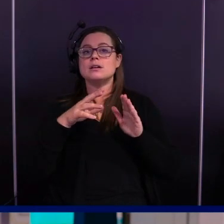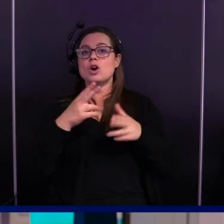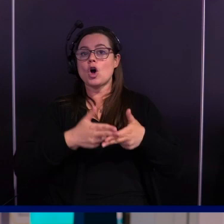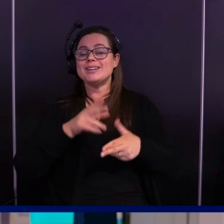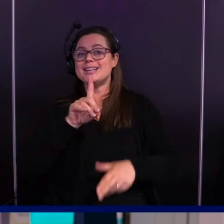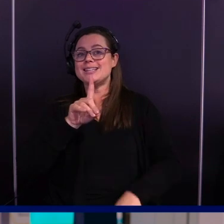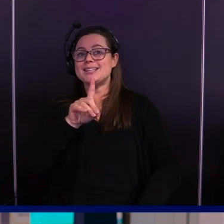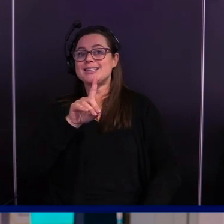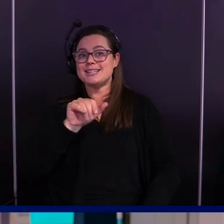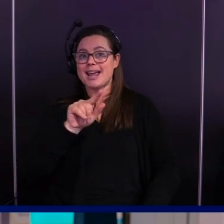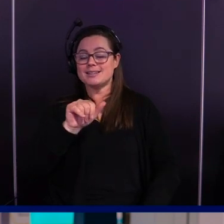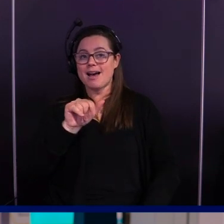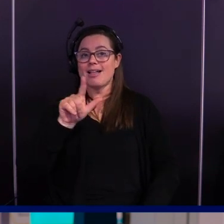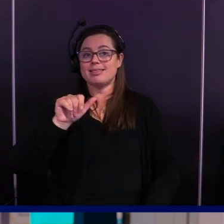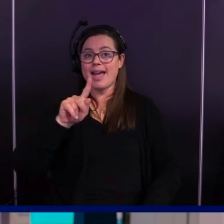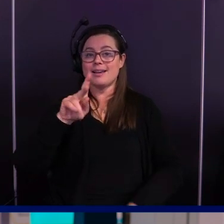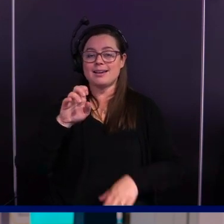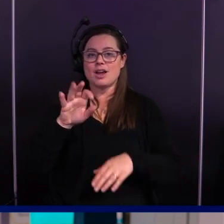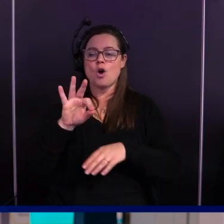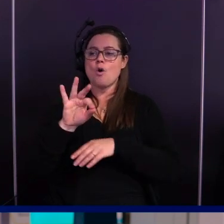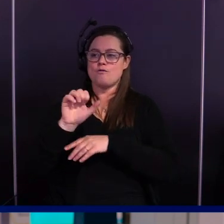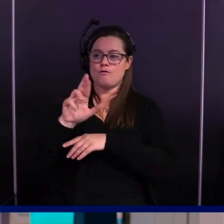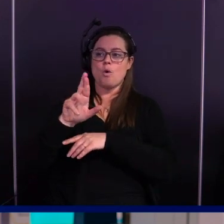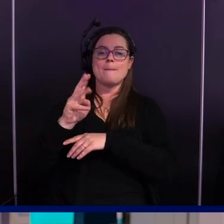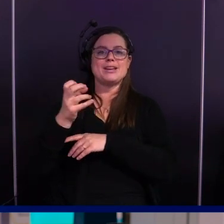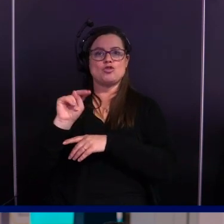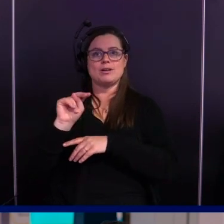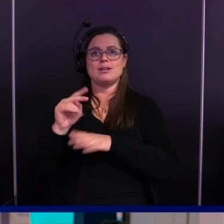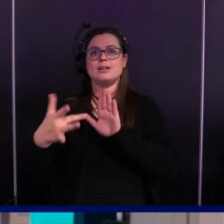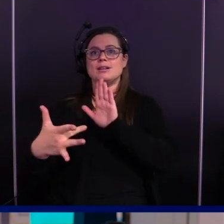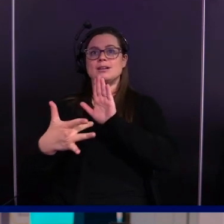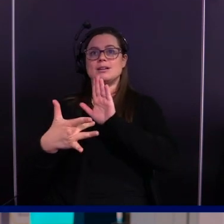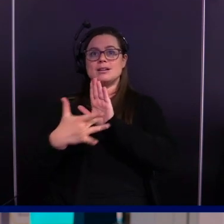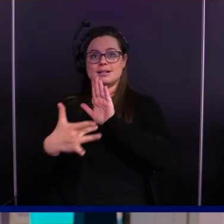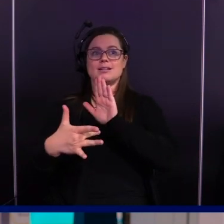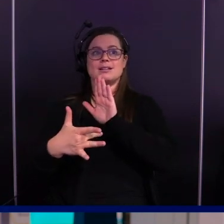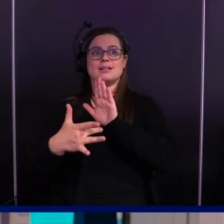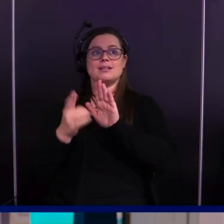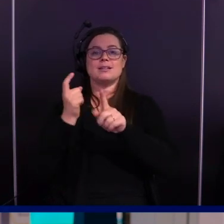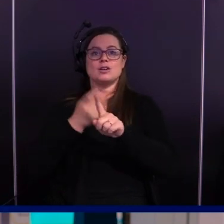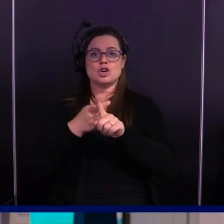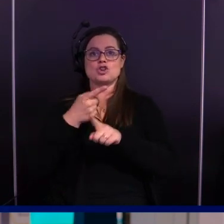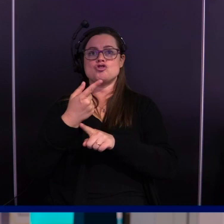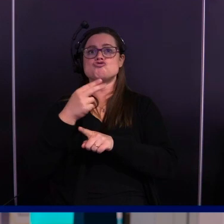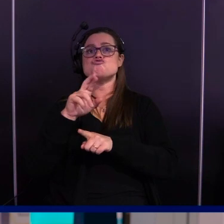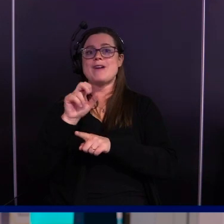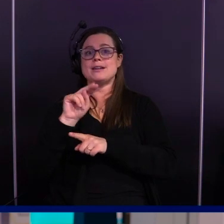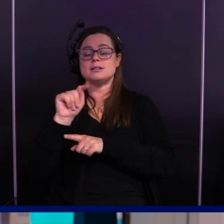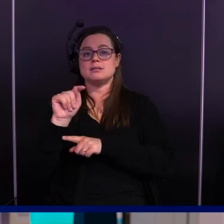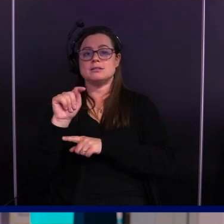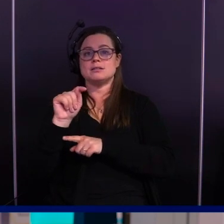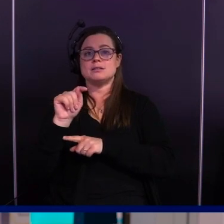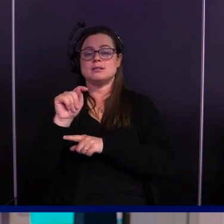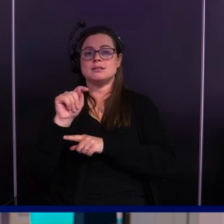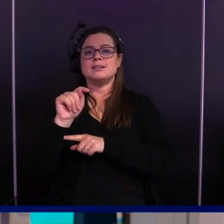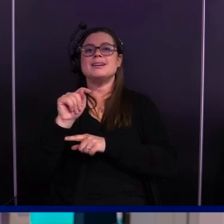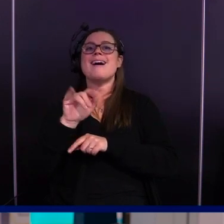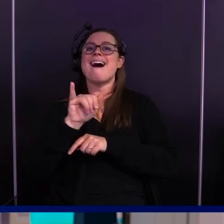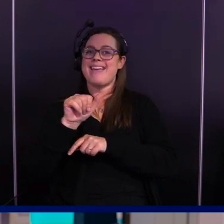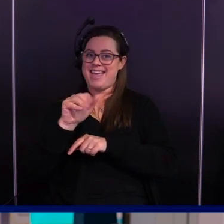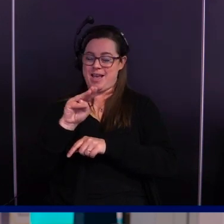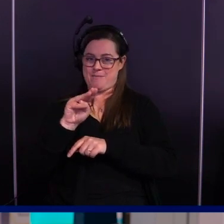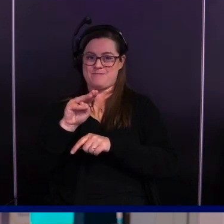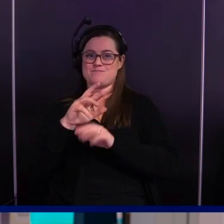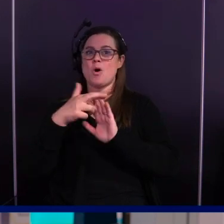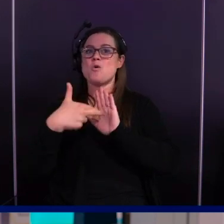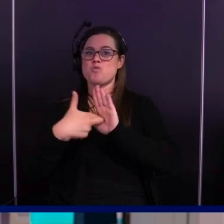permission. You click on a grant here. When you click on a grant here, right, it comes with the IAM roles, whether you